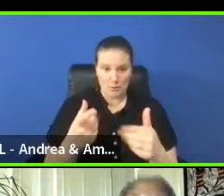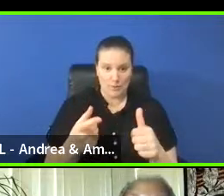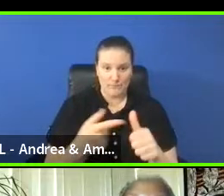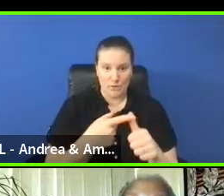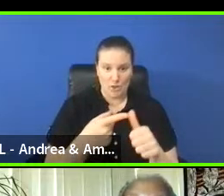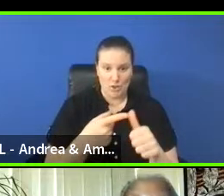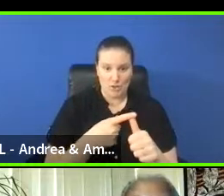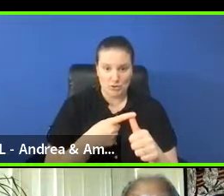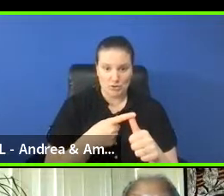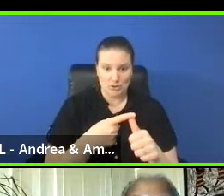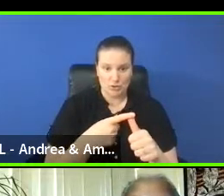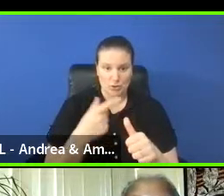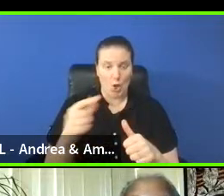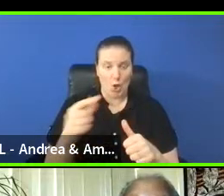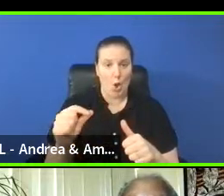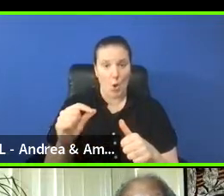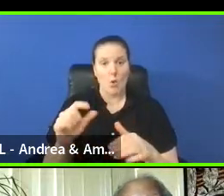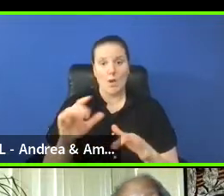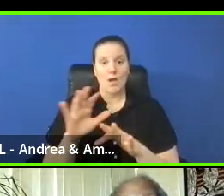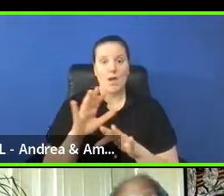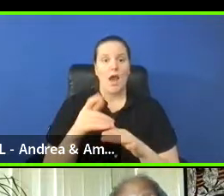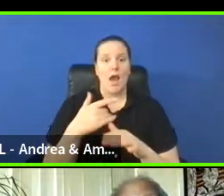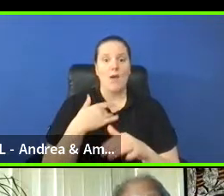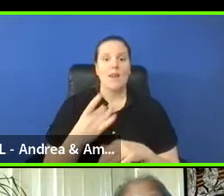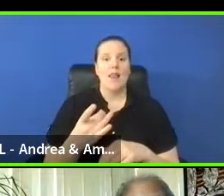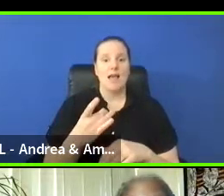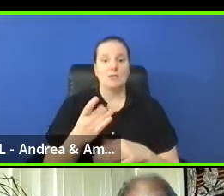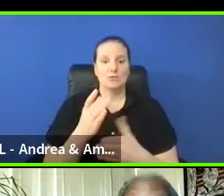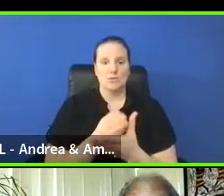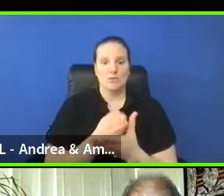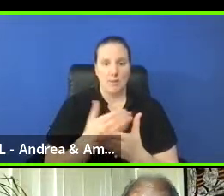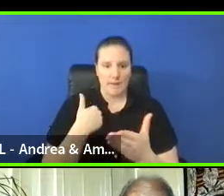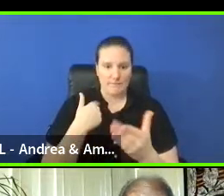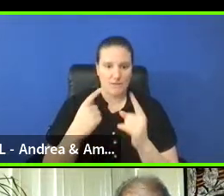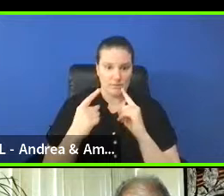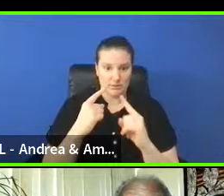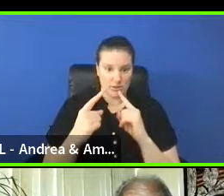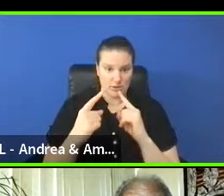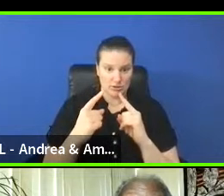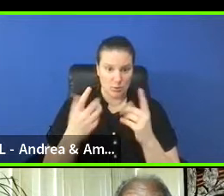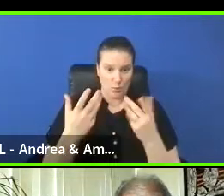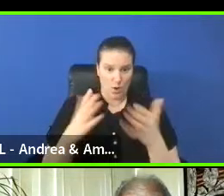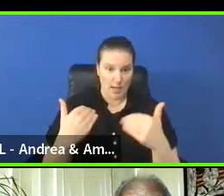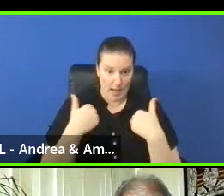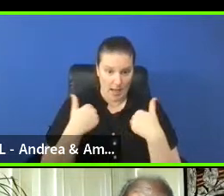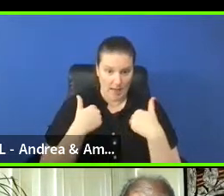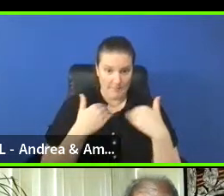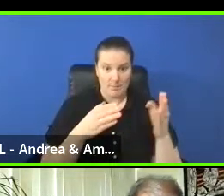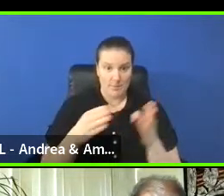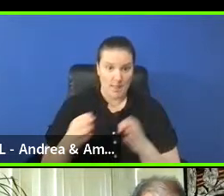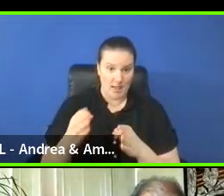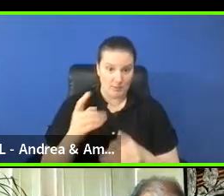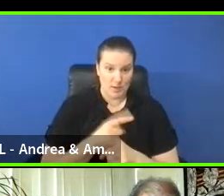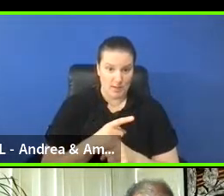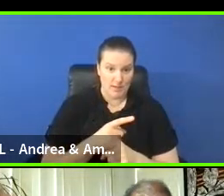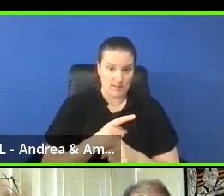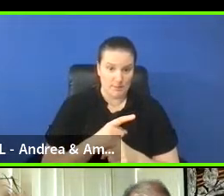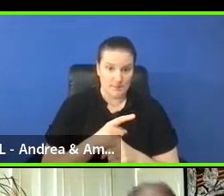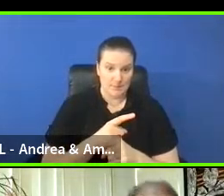round, because I would like to actually stop having the conversation. We already have a plan, right? We either, right,